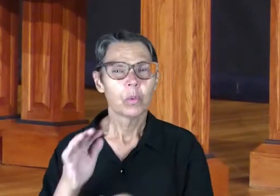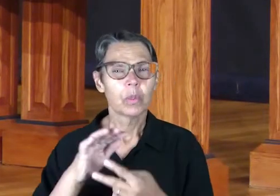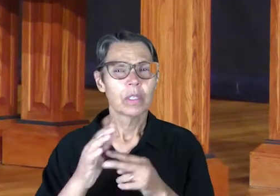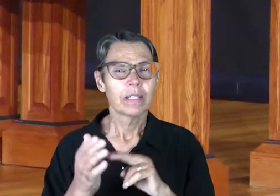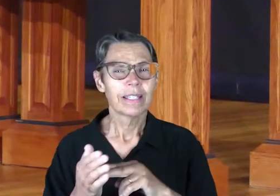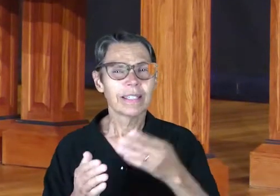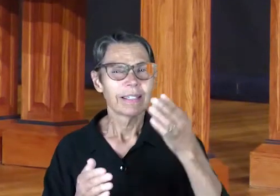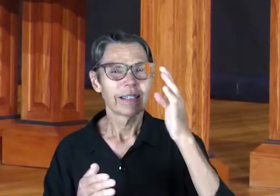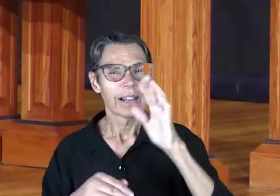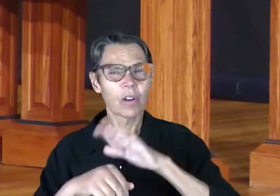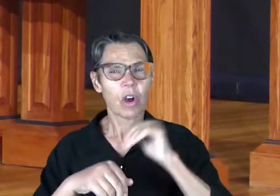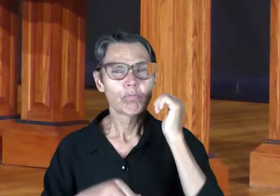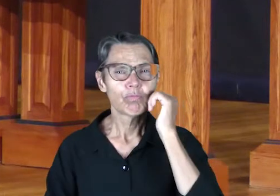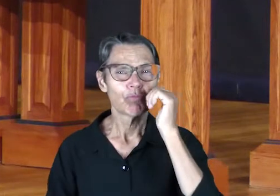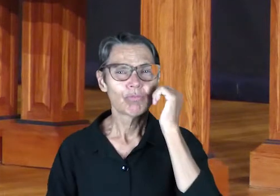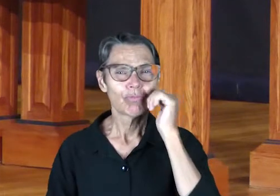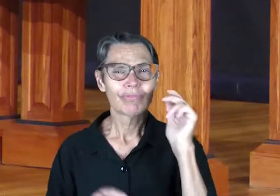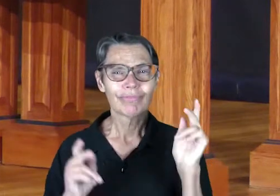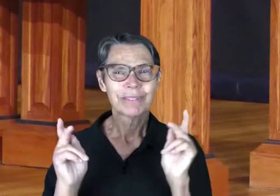not superheroes?